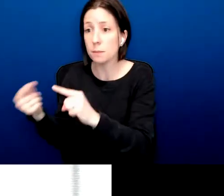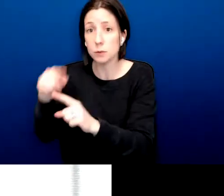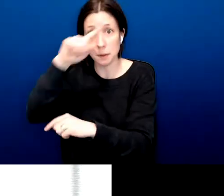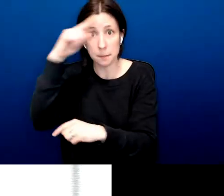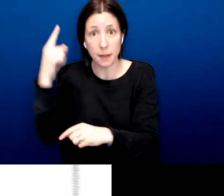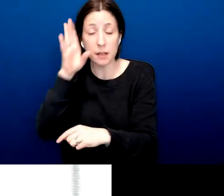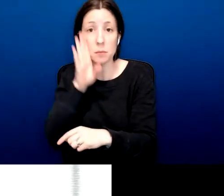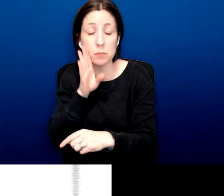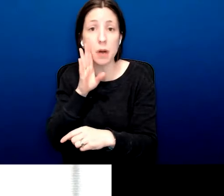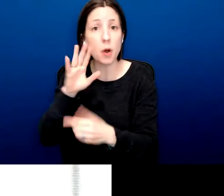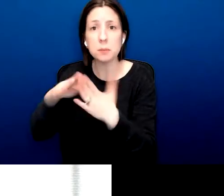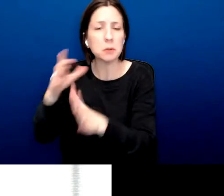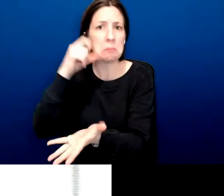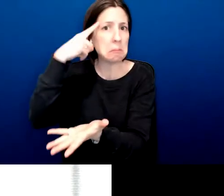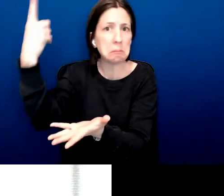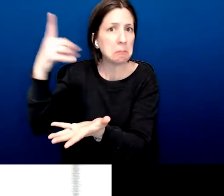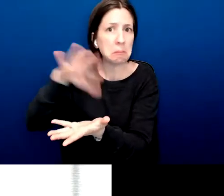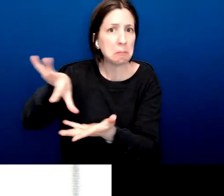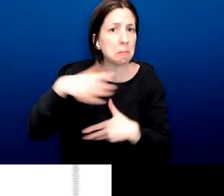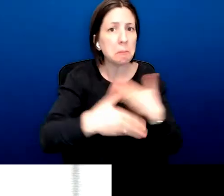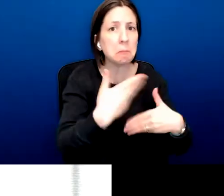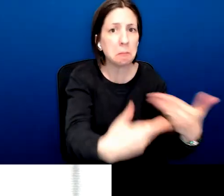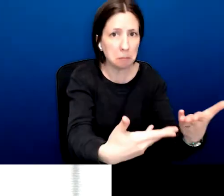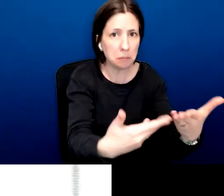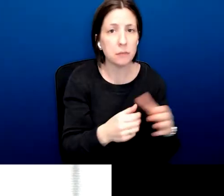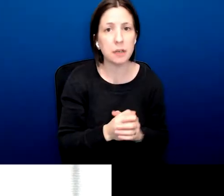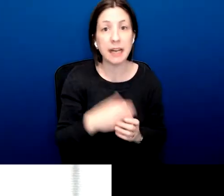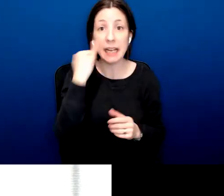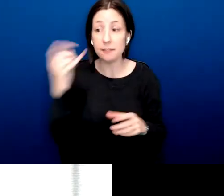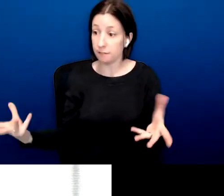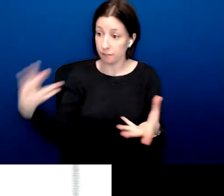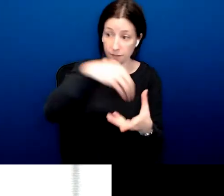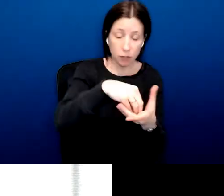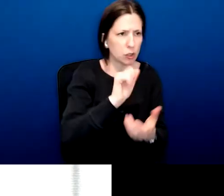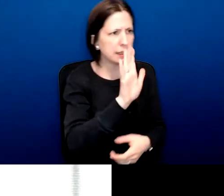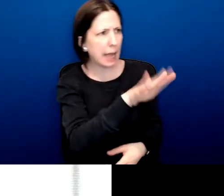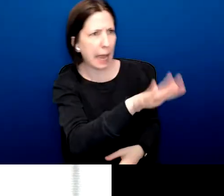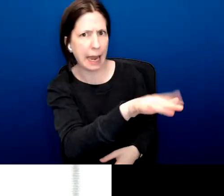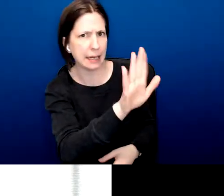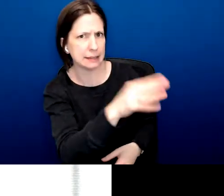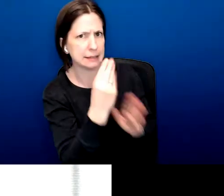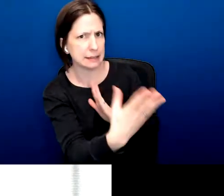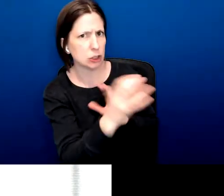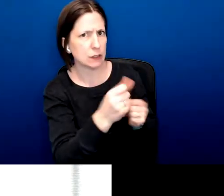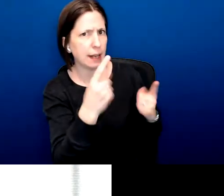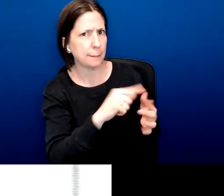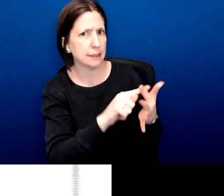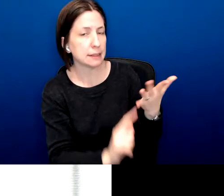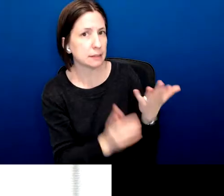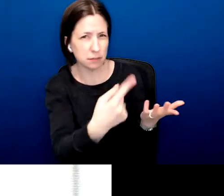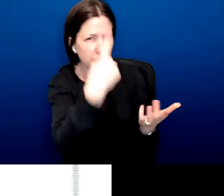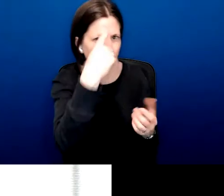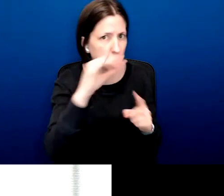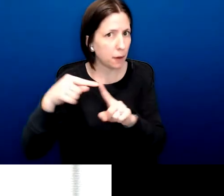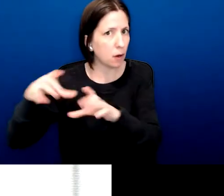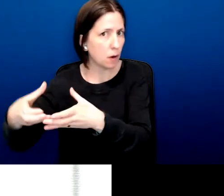afterthought. So instead of having someone to say, hey, that's probably not a good idea, or that could turn out badly for people we aren't thinking of, we end up